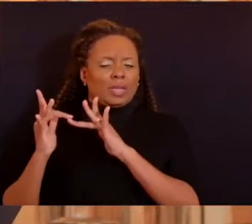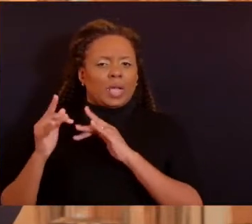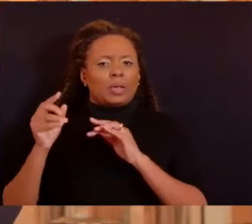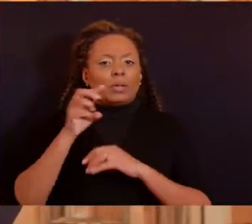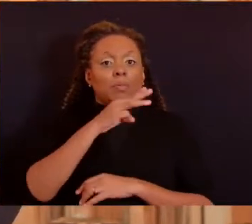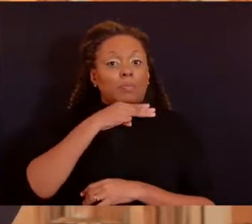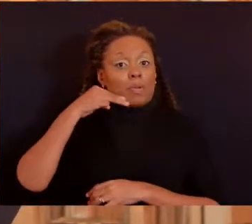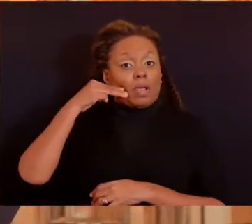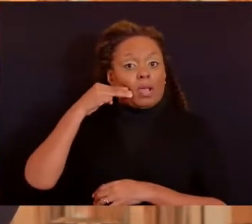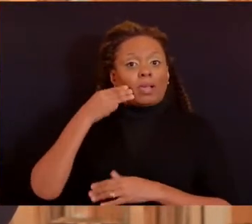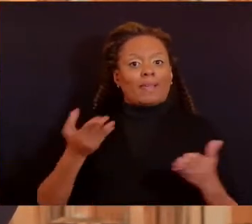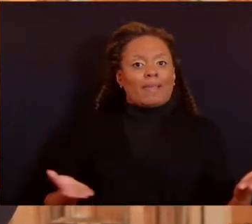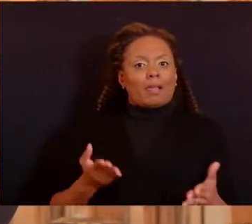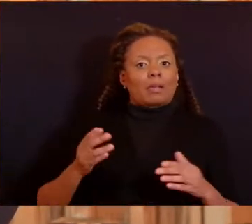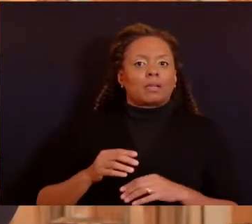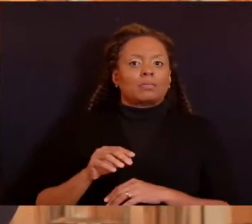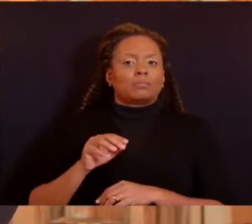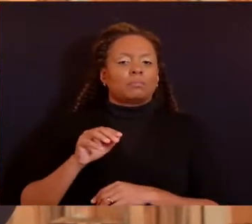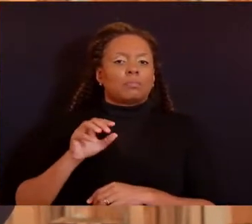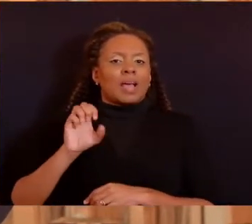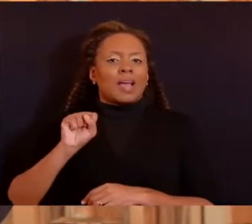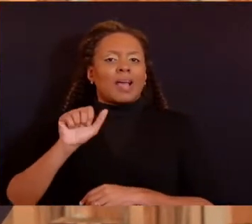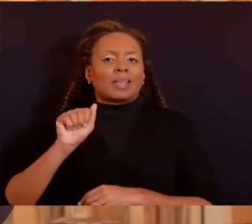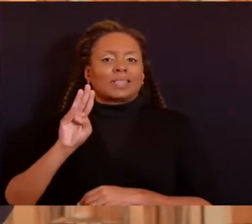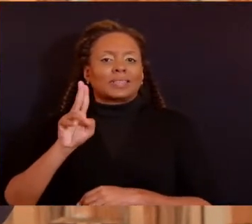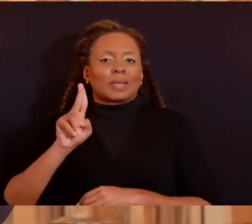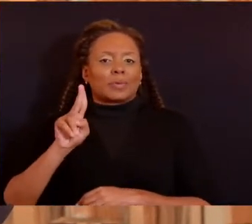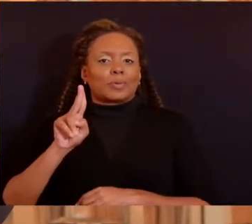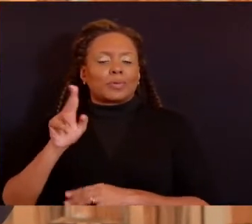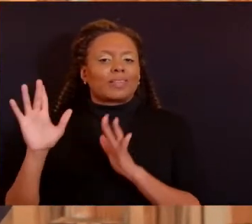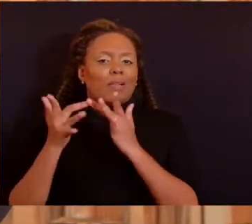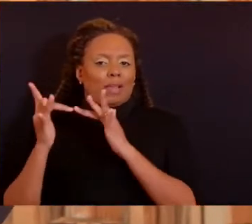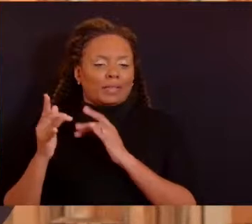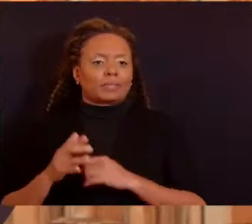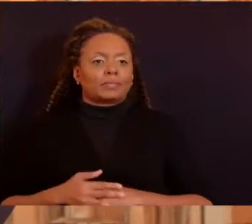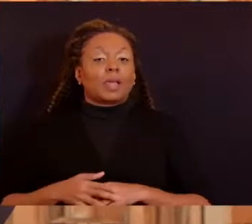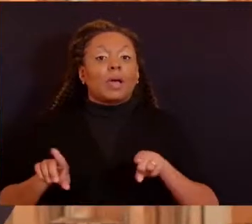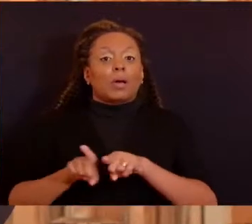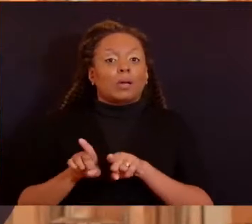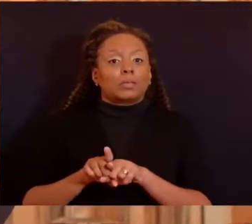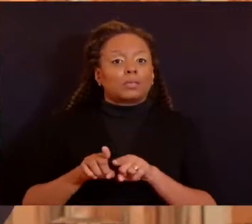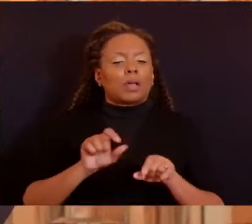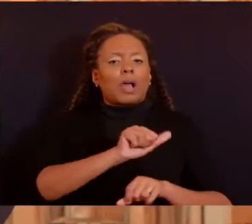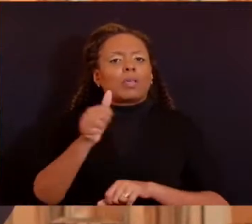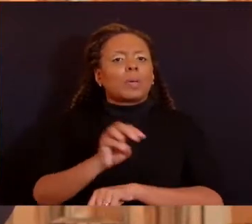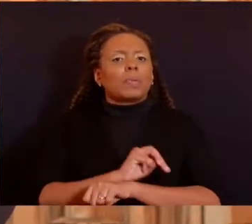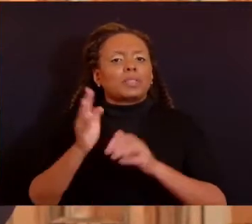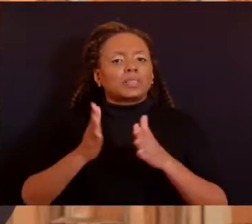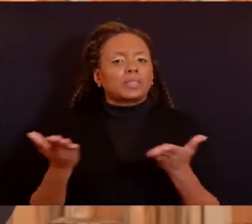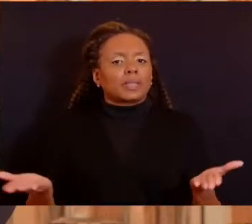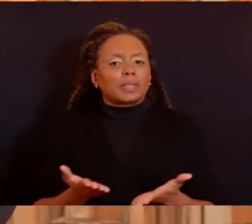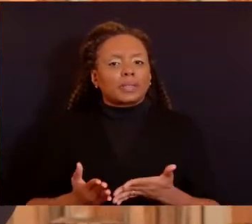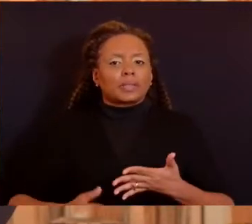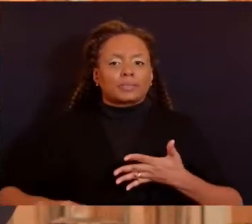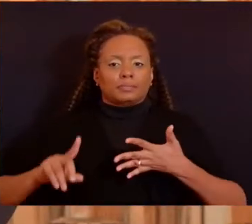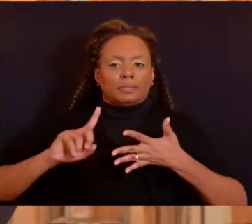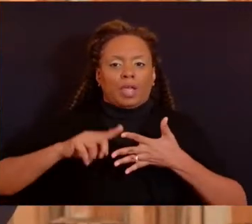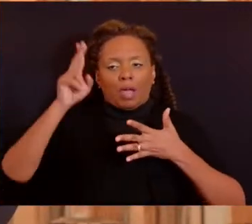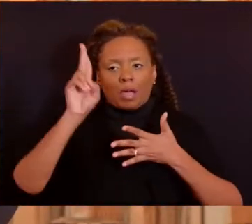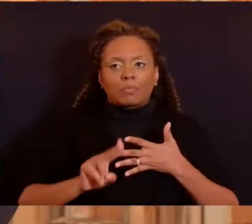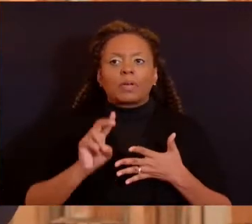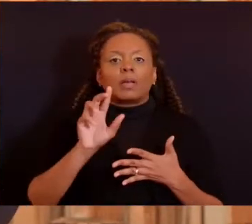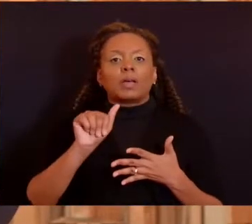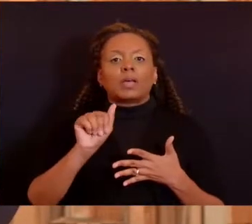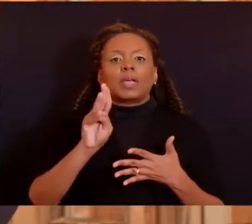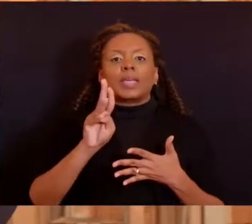Minister of Home Affairs, Information and Public Affairs, the Honourable Wilfred Abrams, the Minister of Transport, Works and Water Resources, the